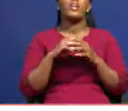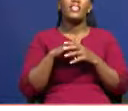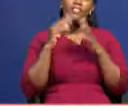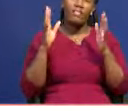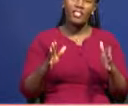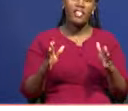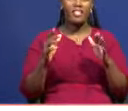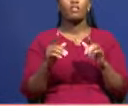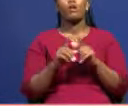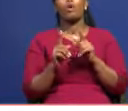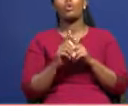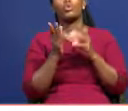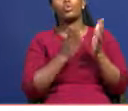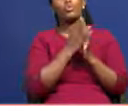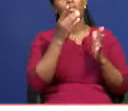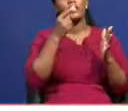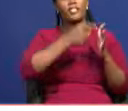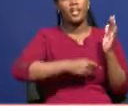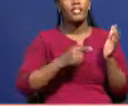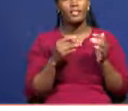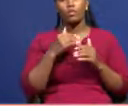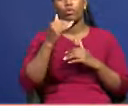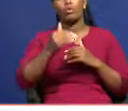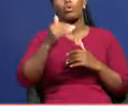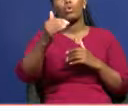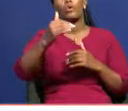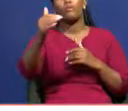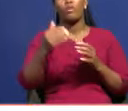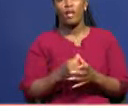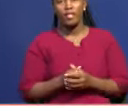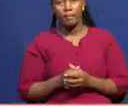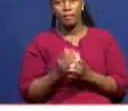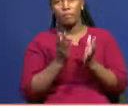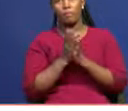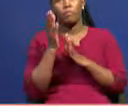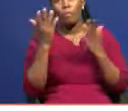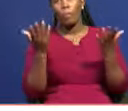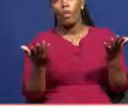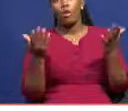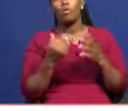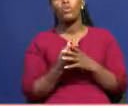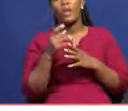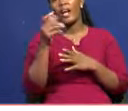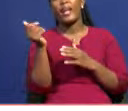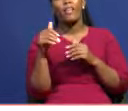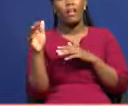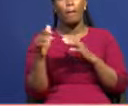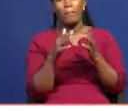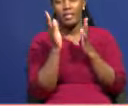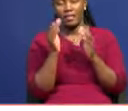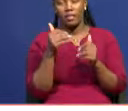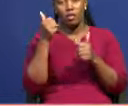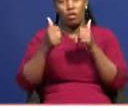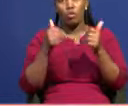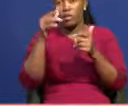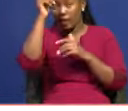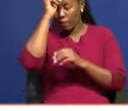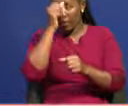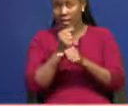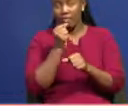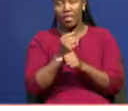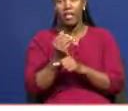of the taxes going forward. Mm-hmm. Now, in terms of another measure that I would say the government has actually done